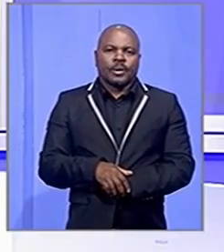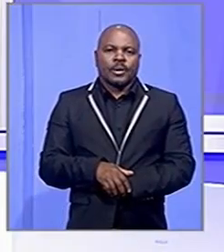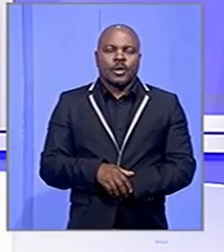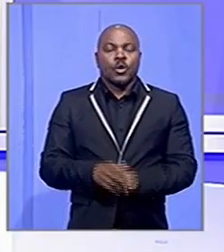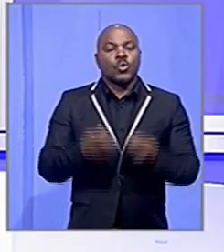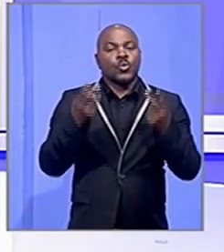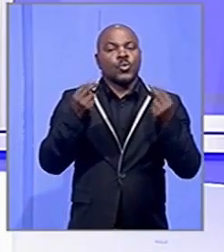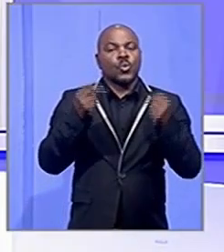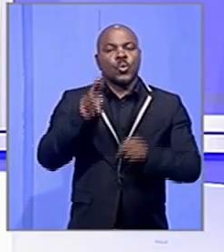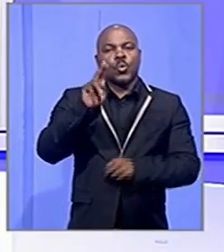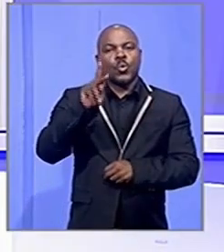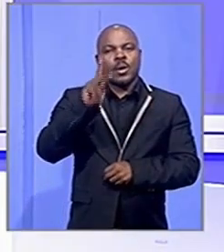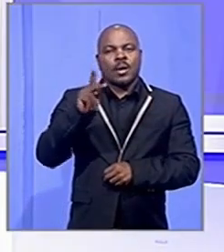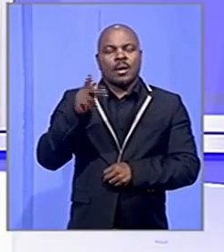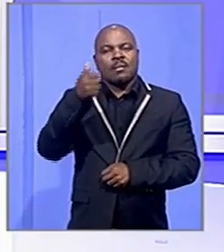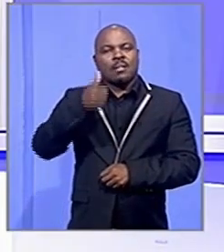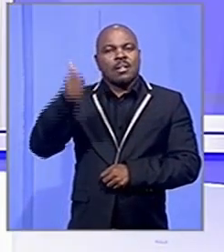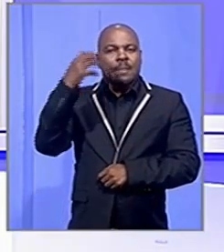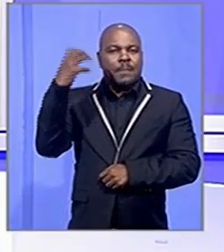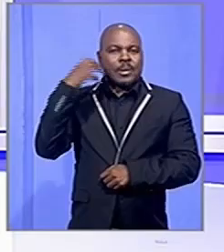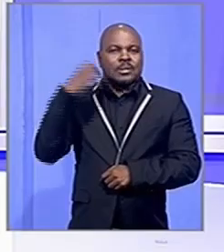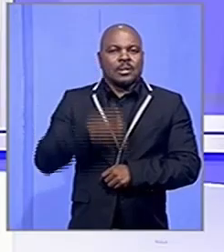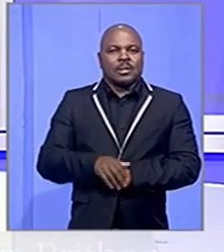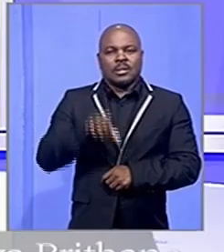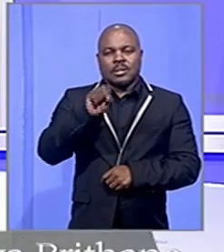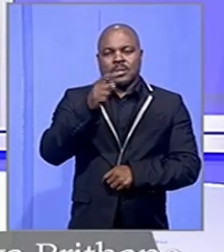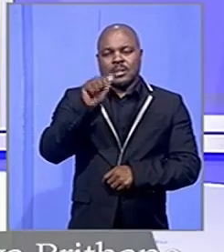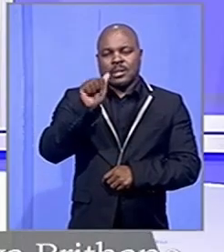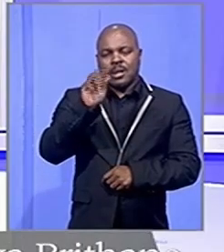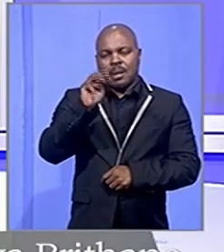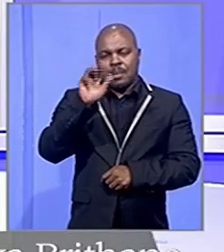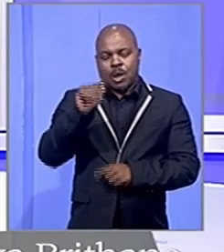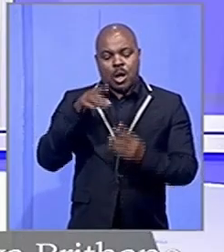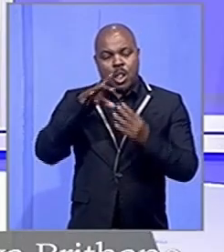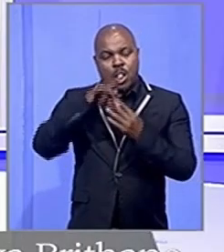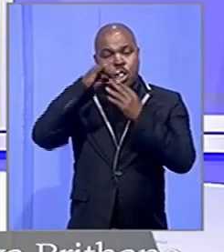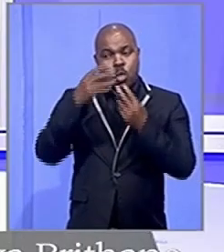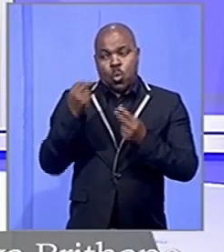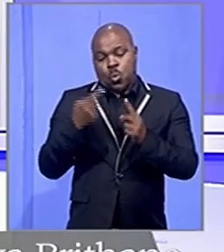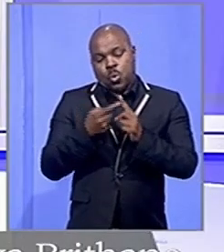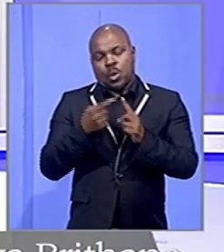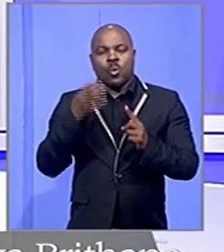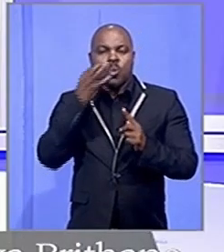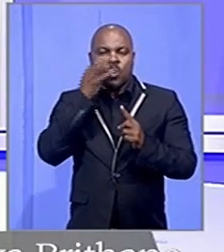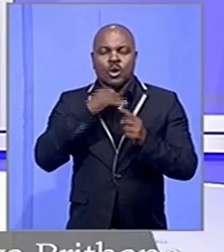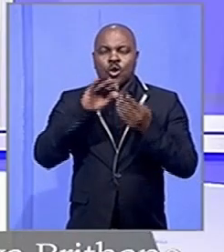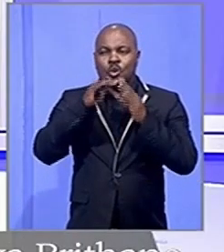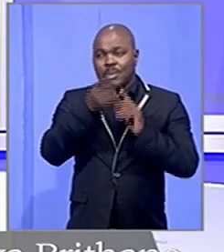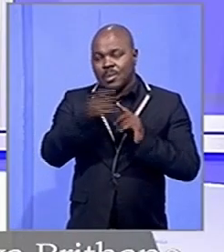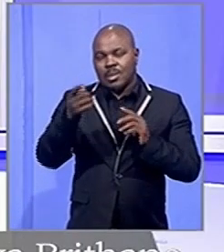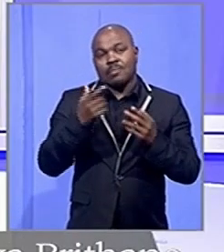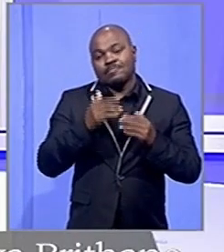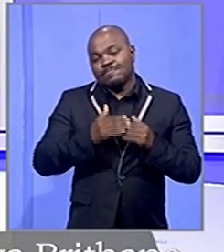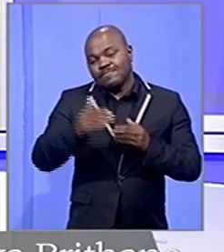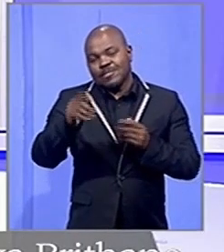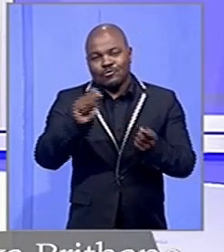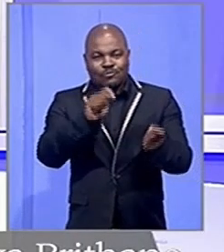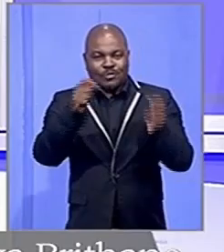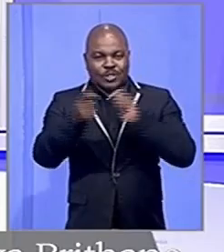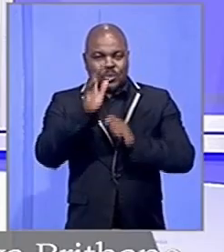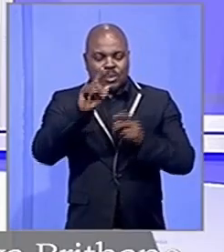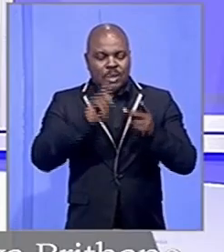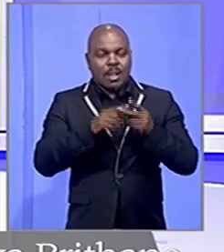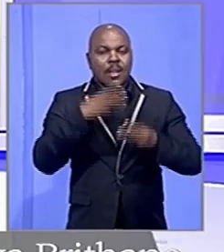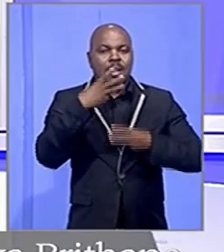Tonakgolo e sa tswang go tlhophiwa ya Brittany Keir Starmer a re baagi ba naga eo ba voutetse diphetogo mme ke nako ya gore